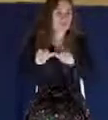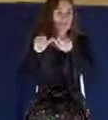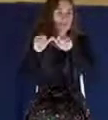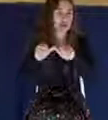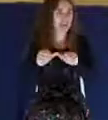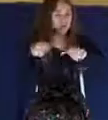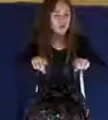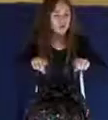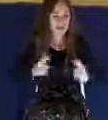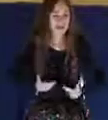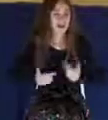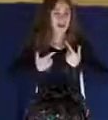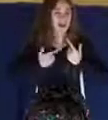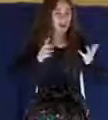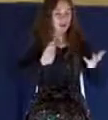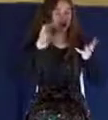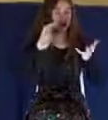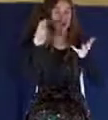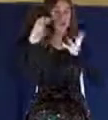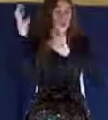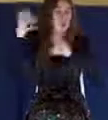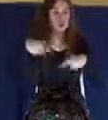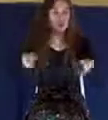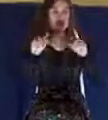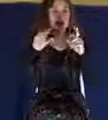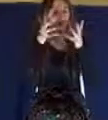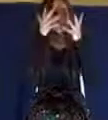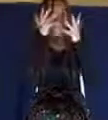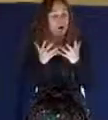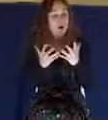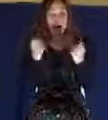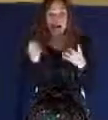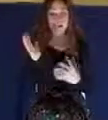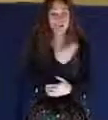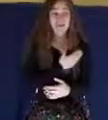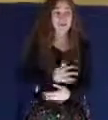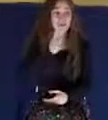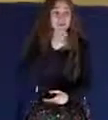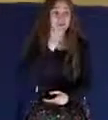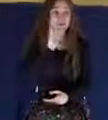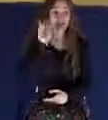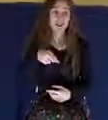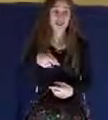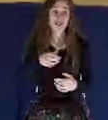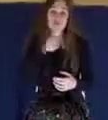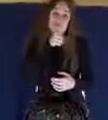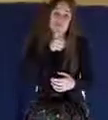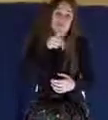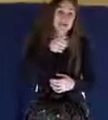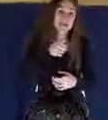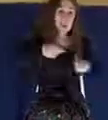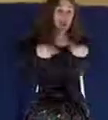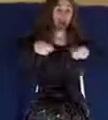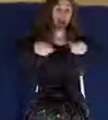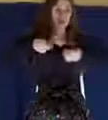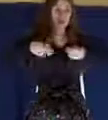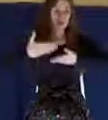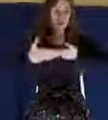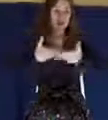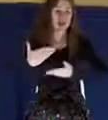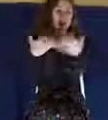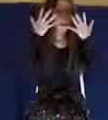the sorrows of life. Many of our mothers have had to endure, and we thank God that they did.